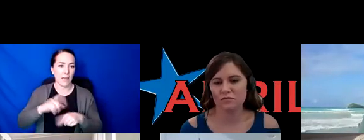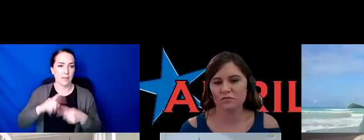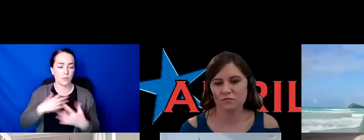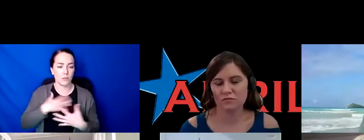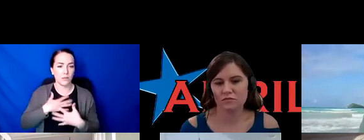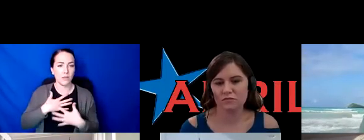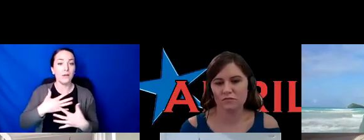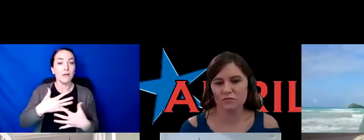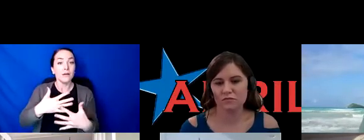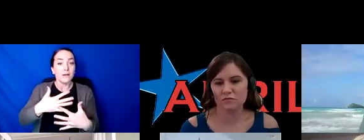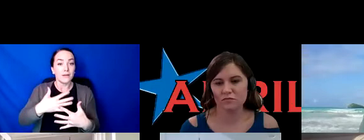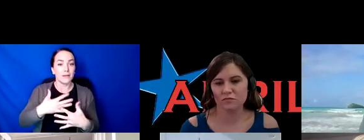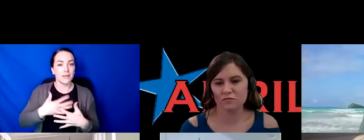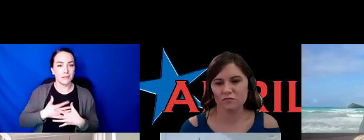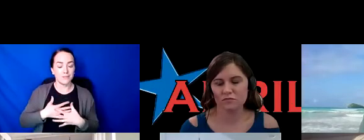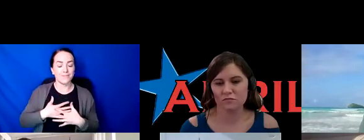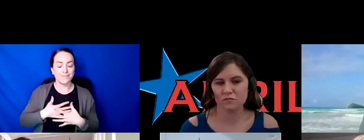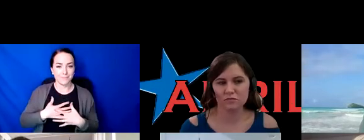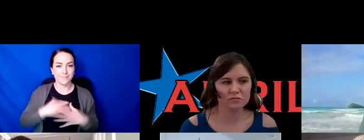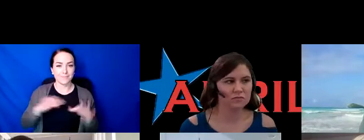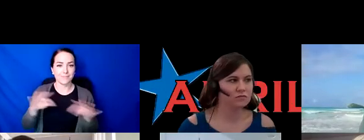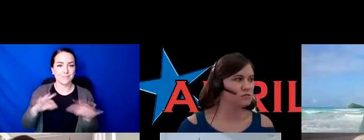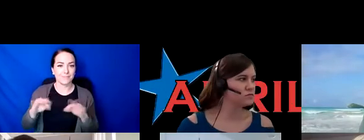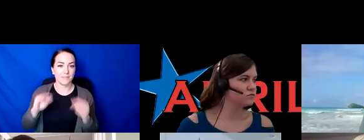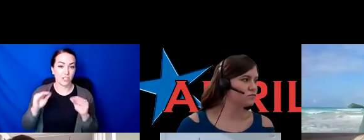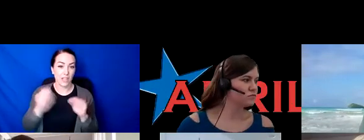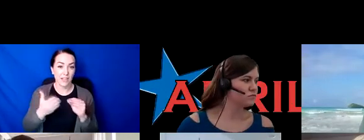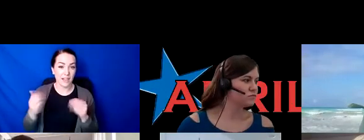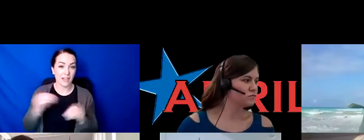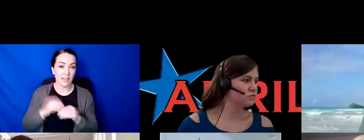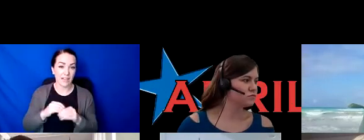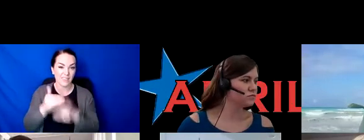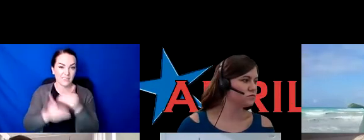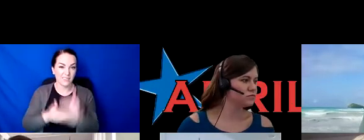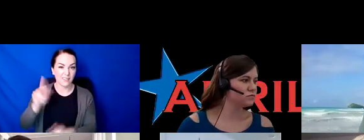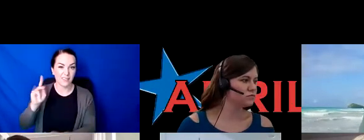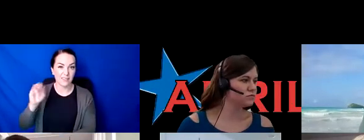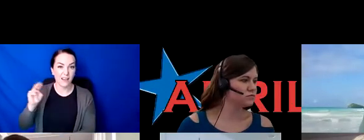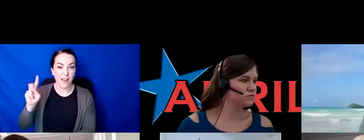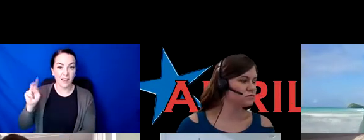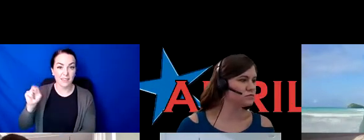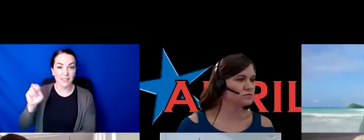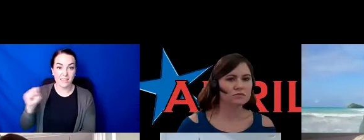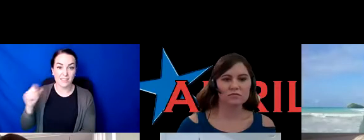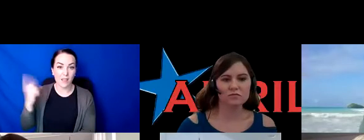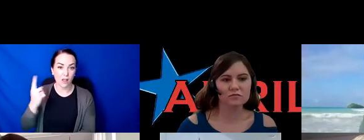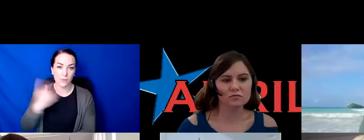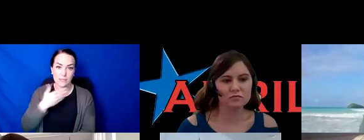breath and give a little education in a kind way. Kindness always goes